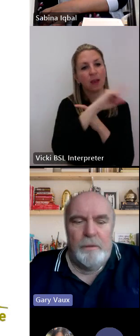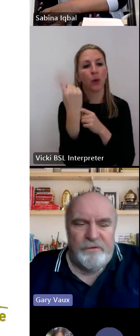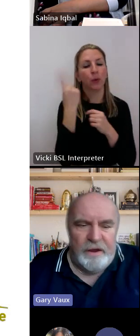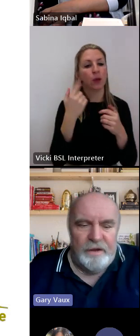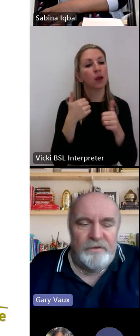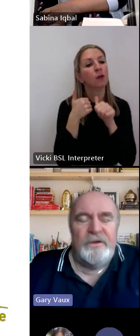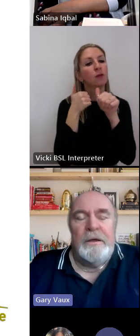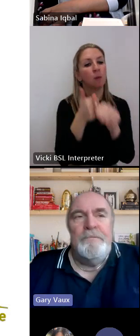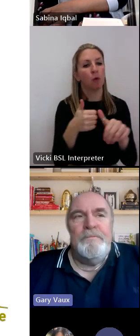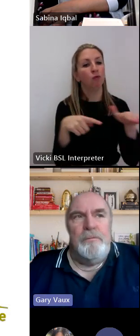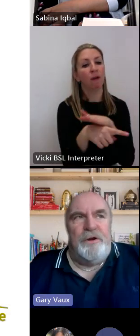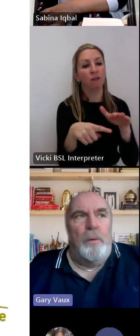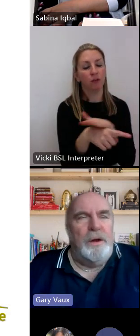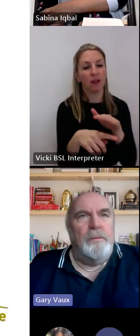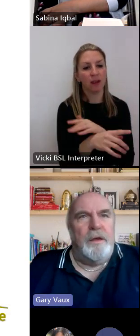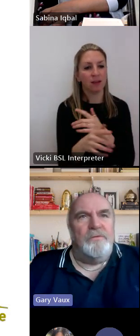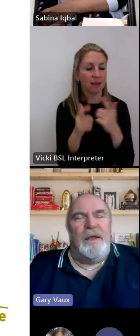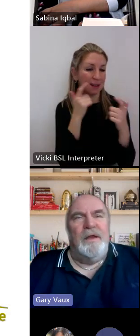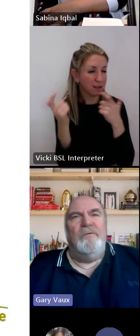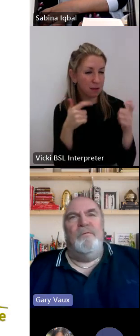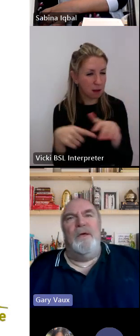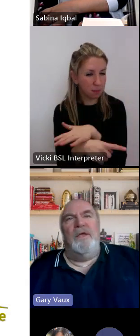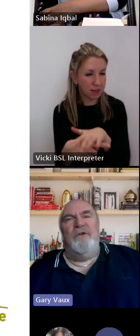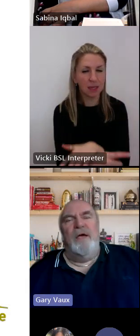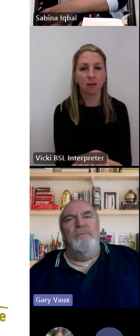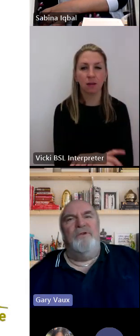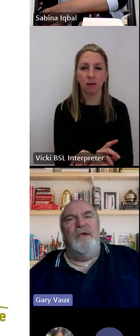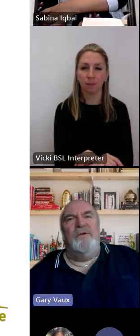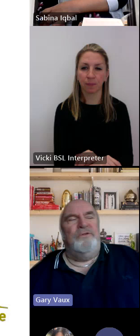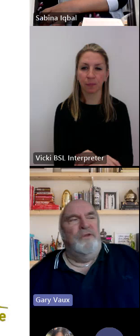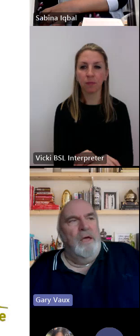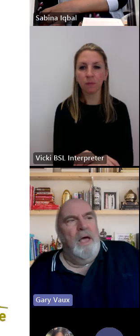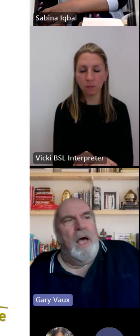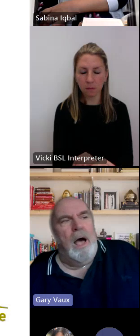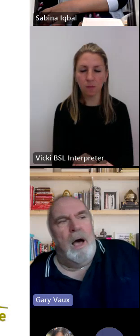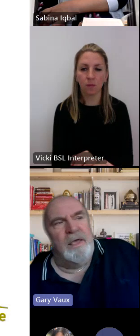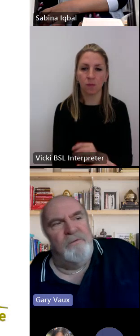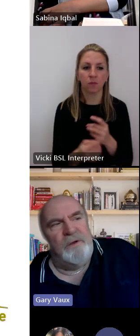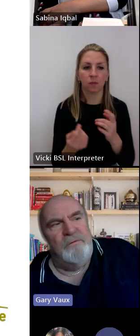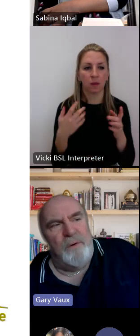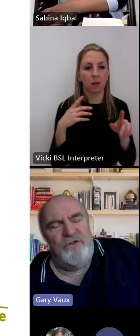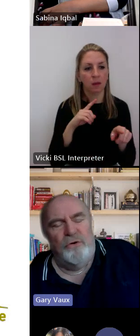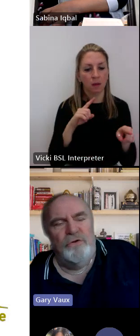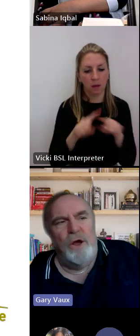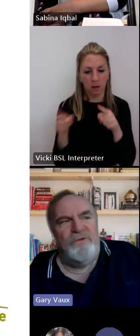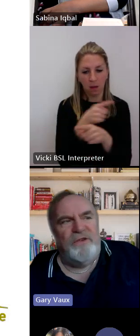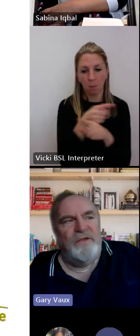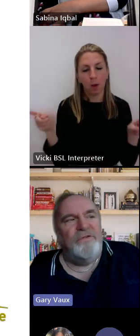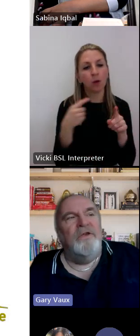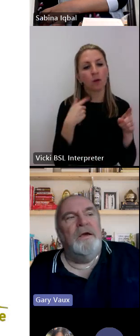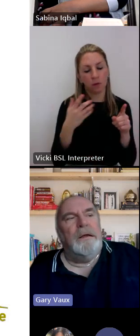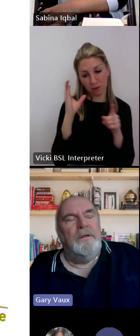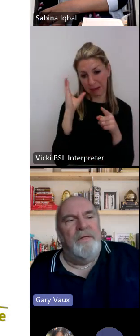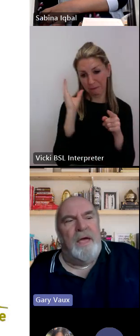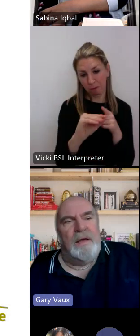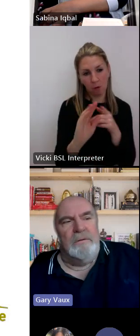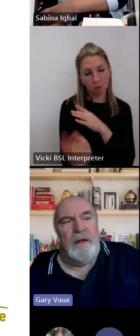and asylum seekers, predominantly because many of the asylum seekers are given very short